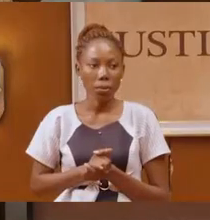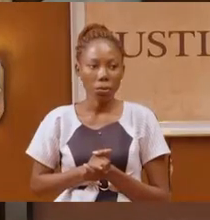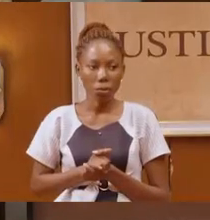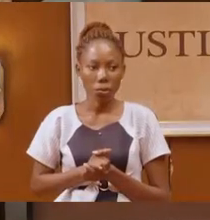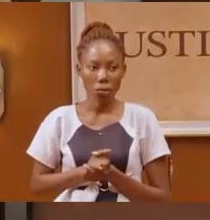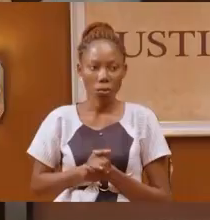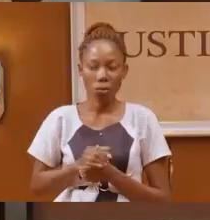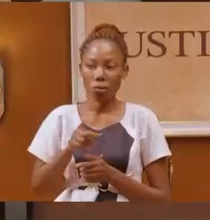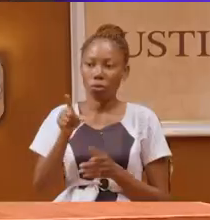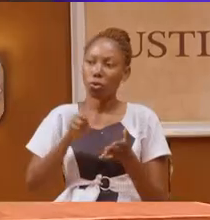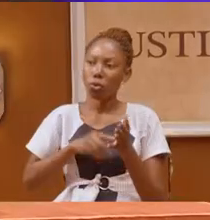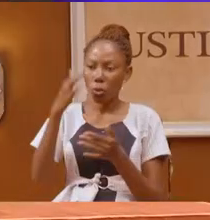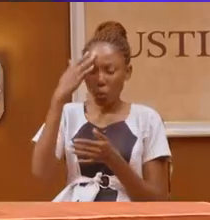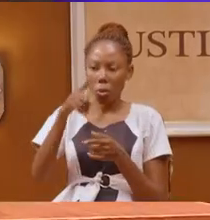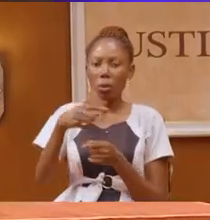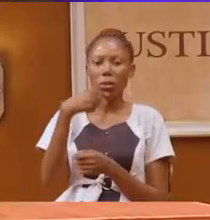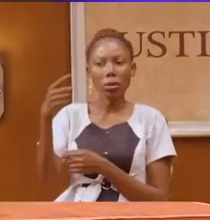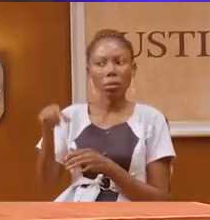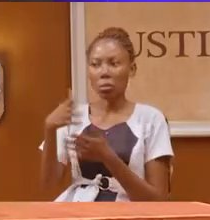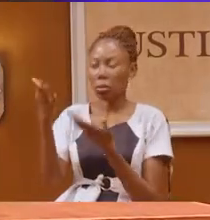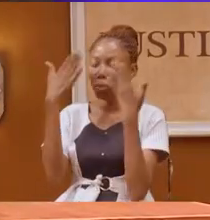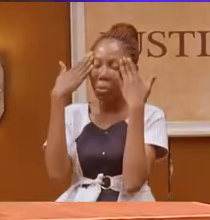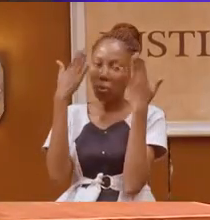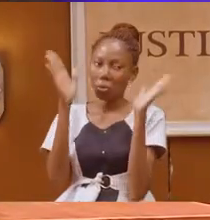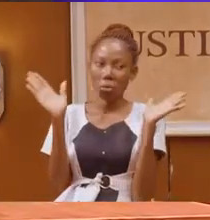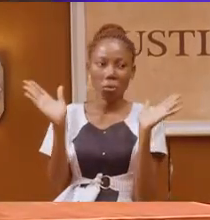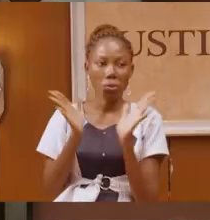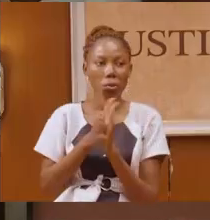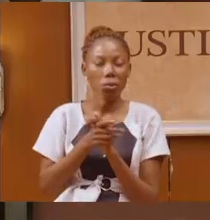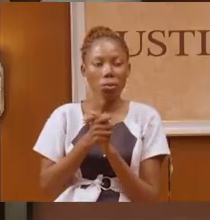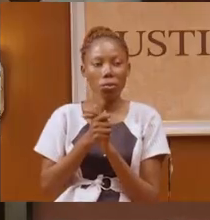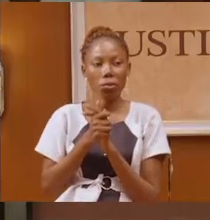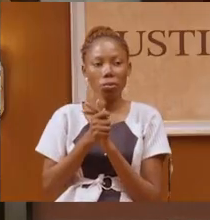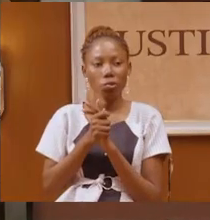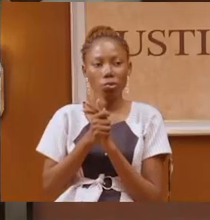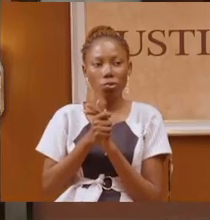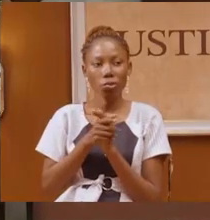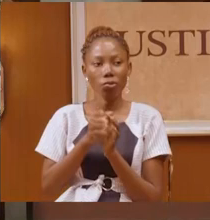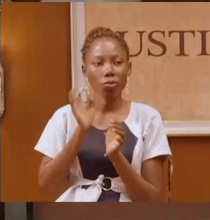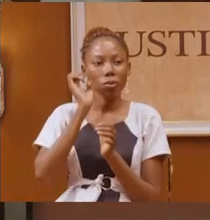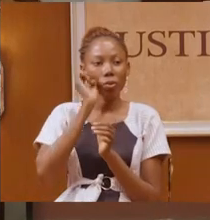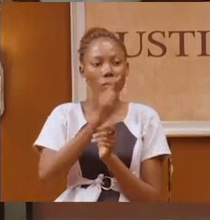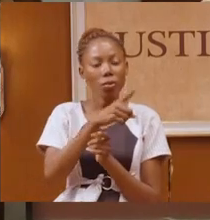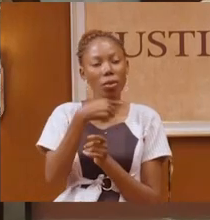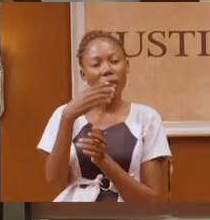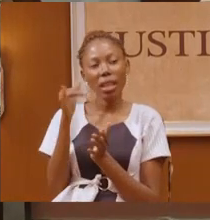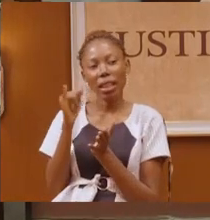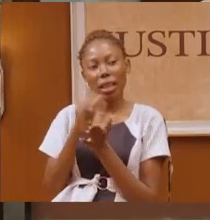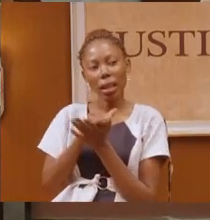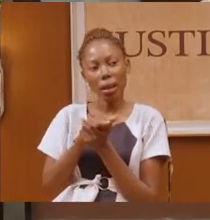Do you know her claim against you? I don't know. You don't know. She claimed